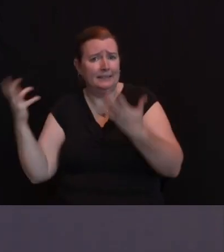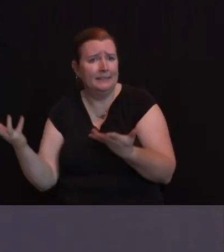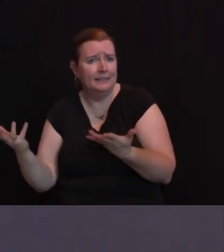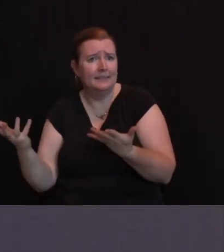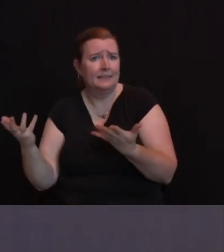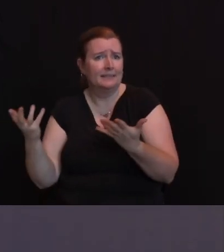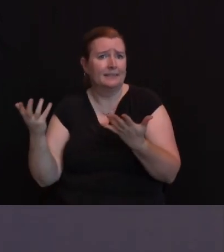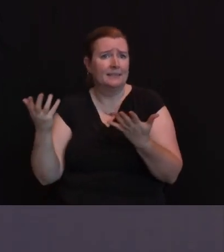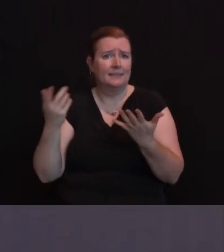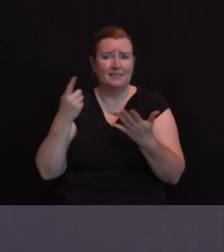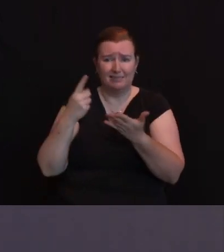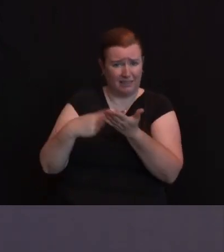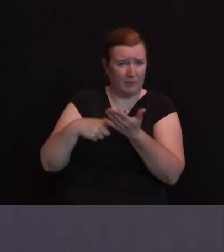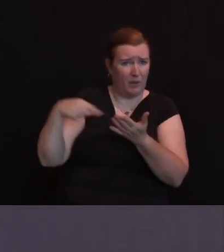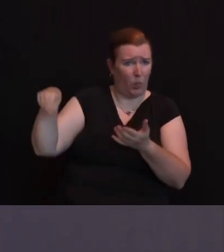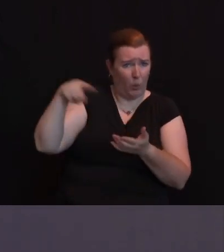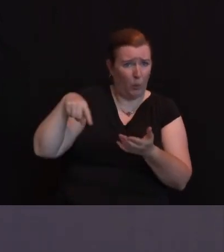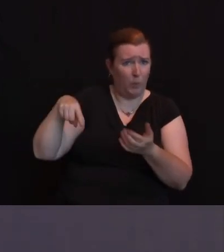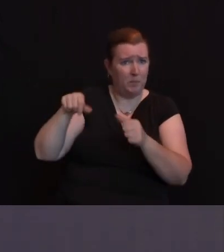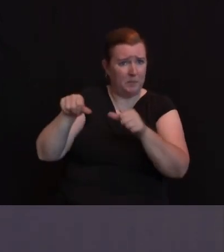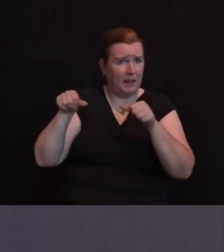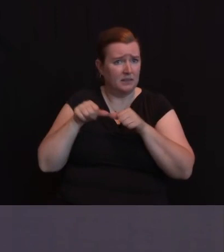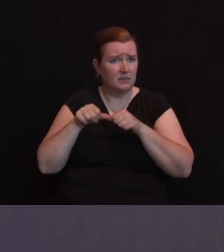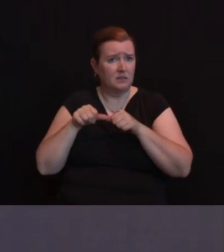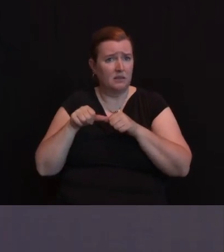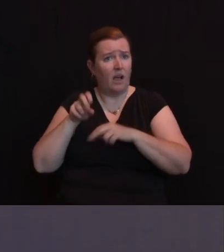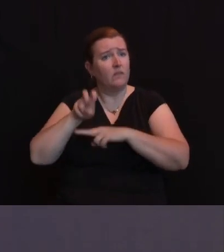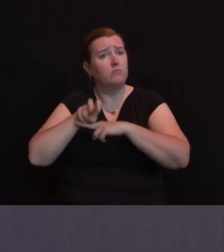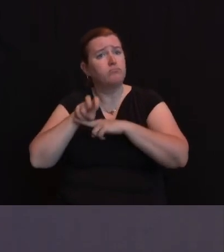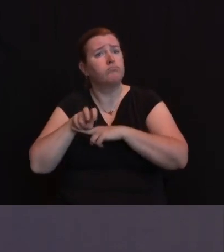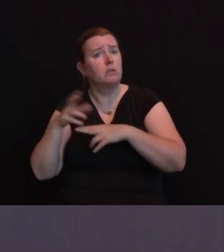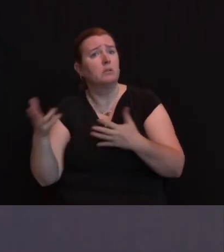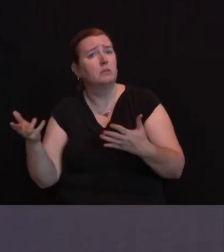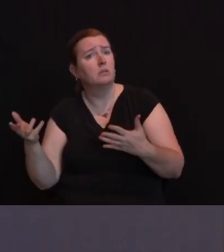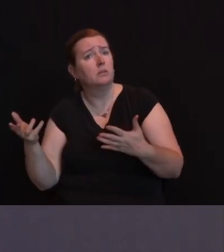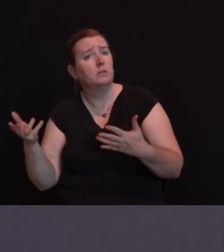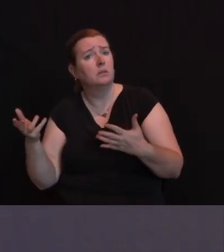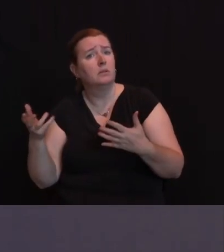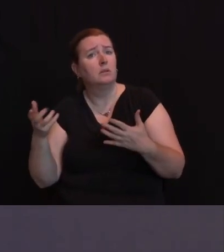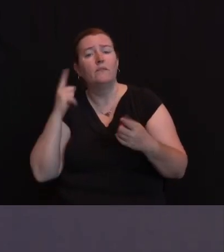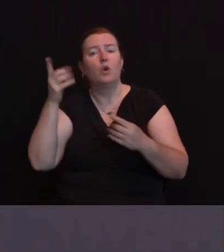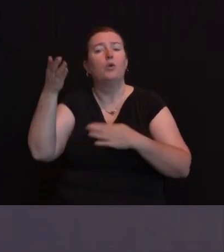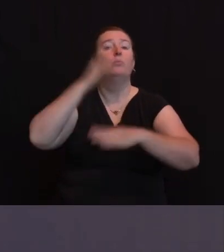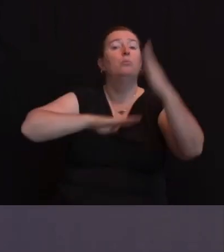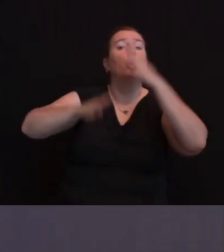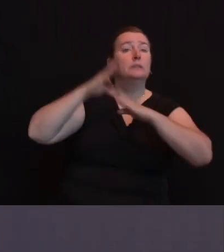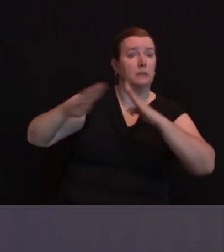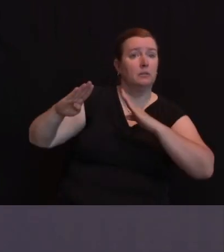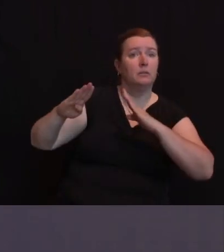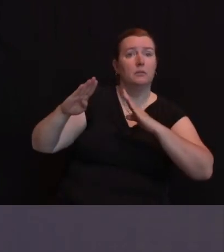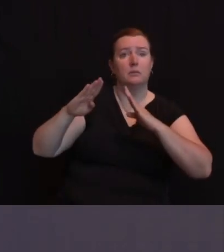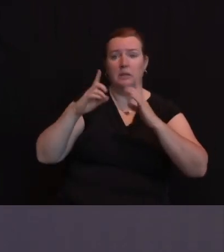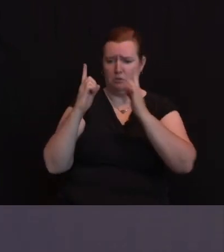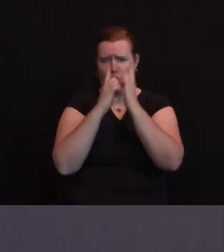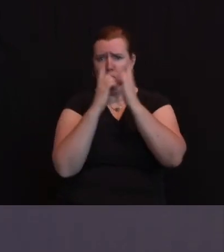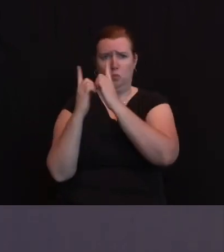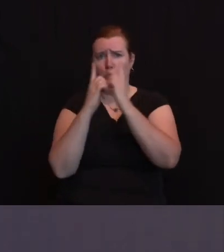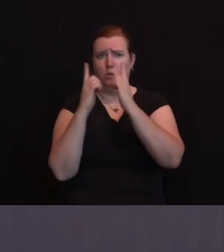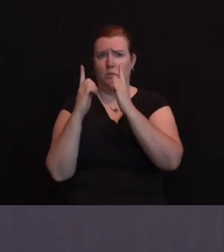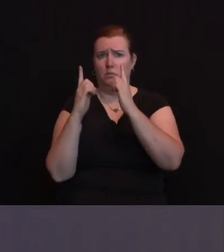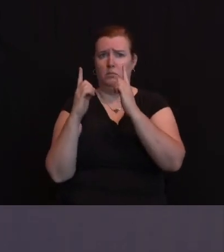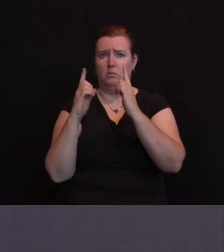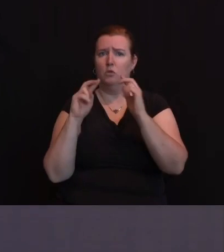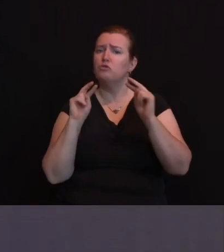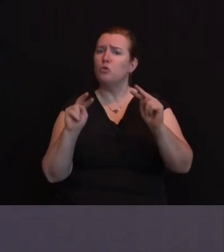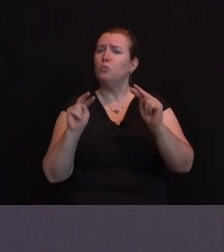in those positions, they're sedentary also, especially during martial arts. When kids are sparring, other kids are sitting around watching. And